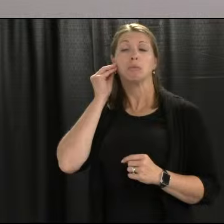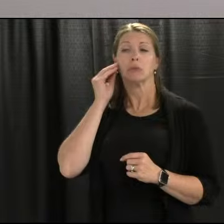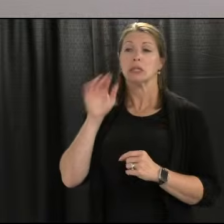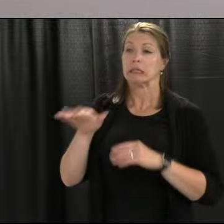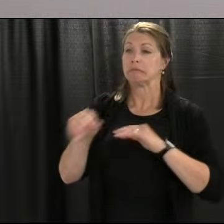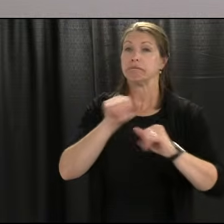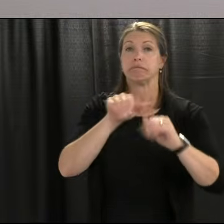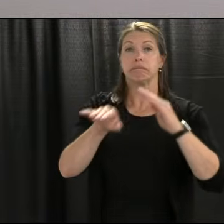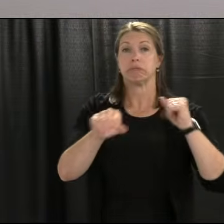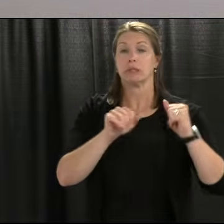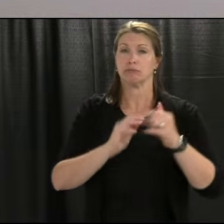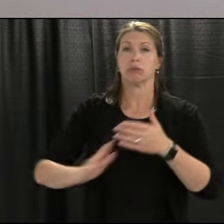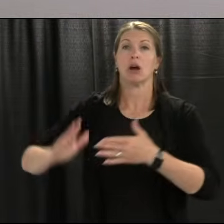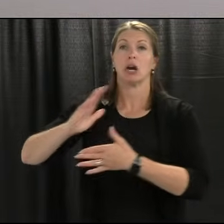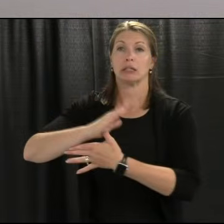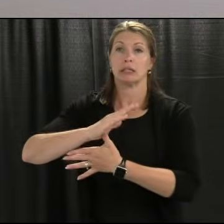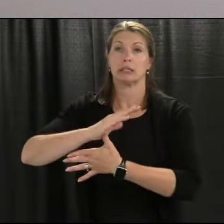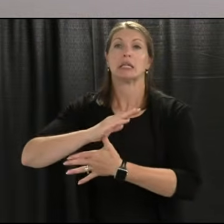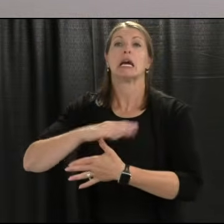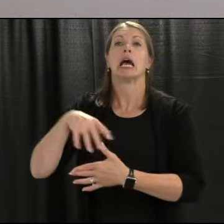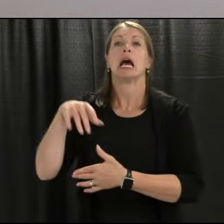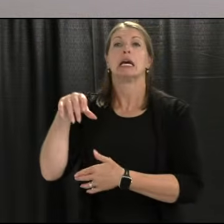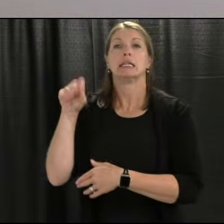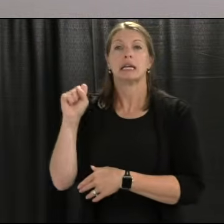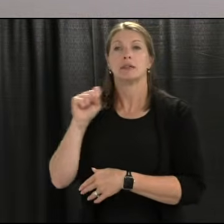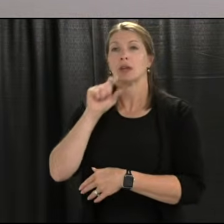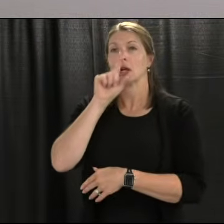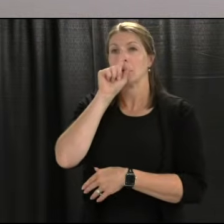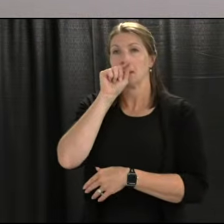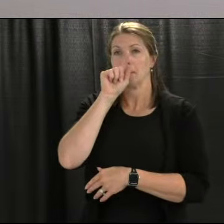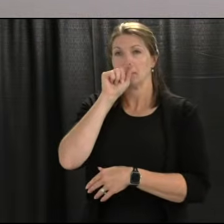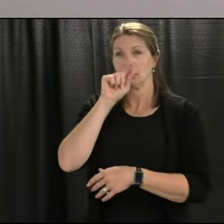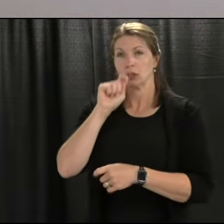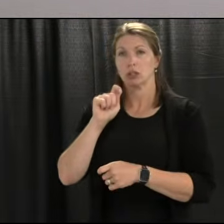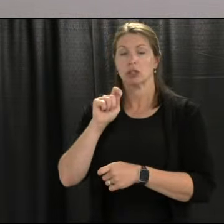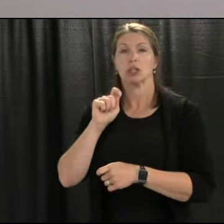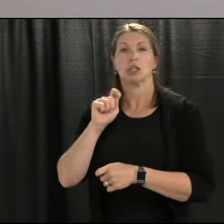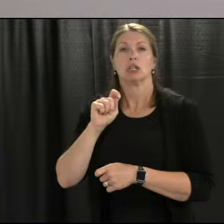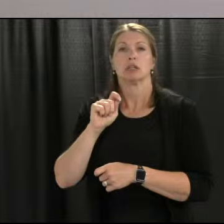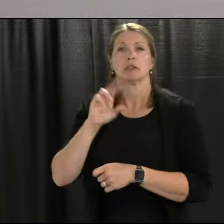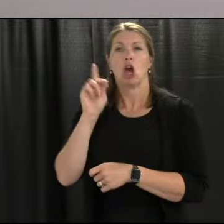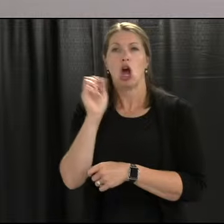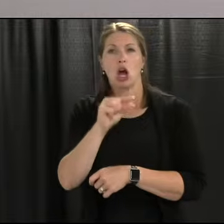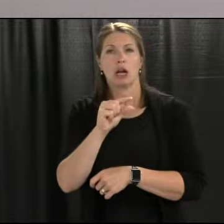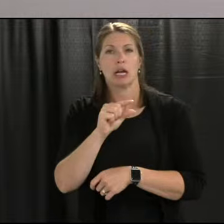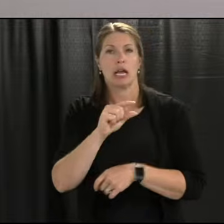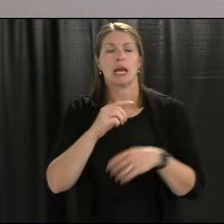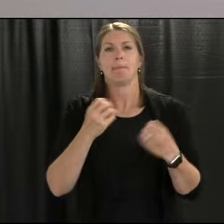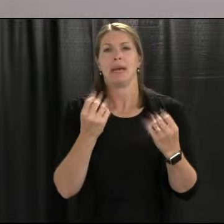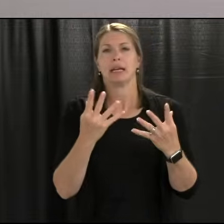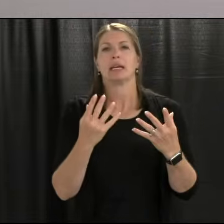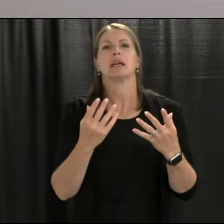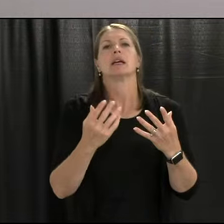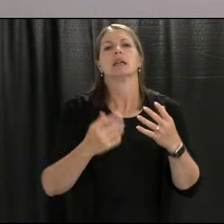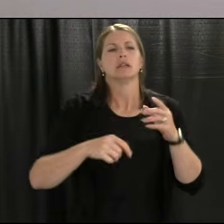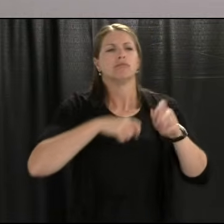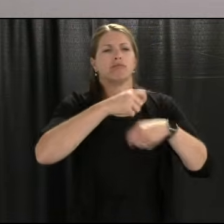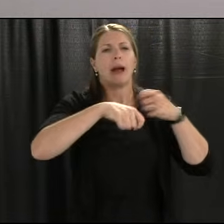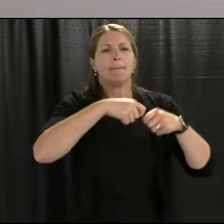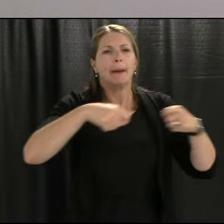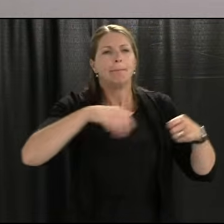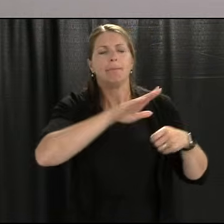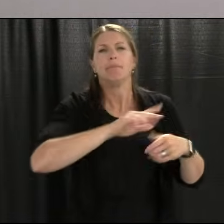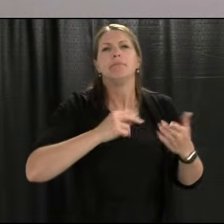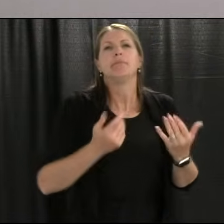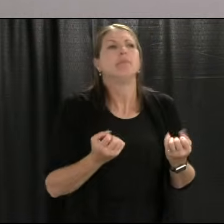company, and their production facility is now evacuated. So, are you looking at what's happening there, and that are we going to see